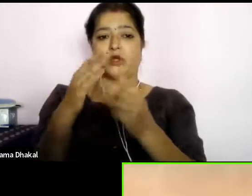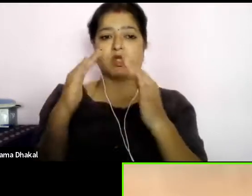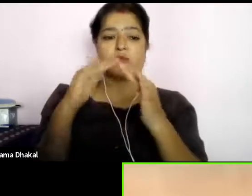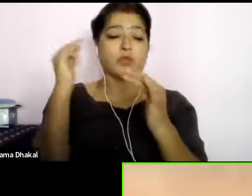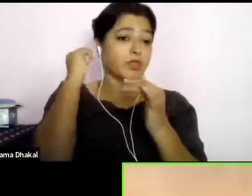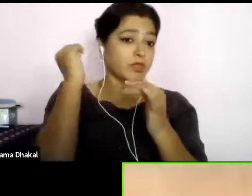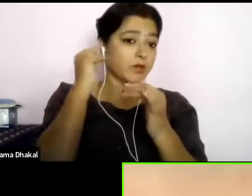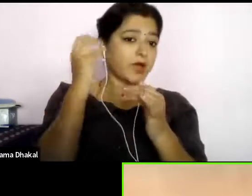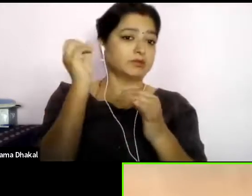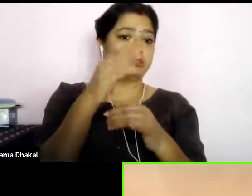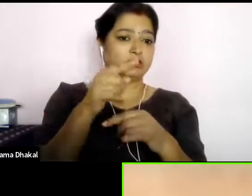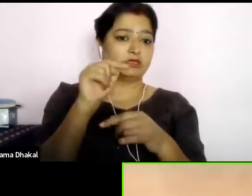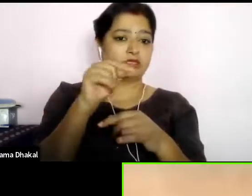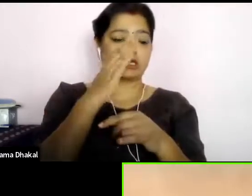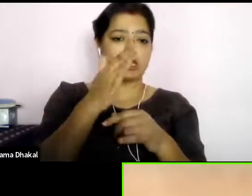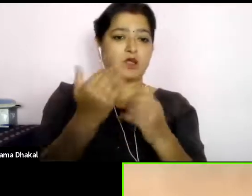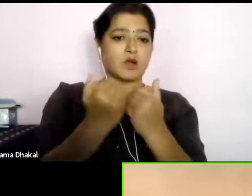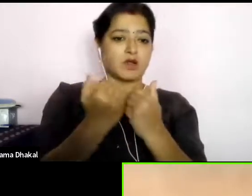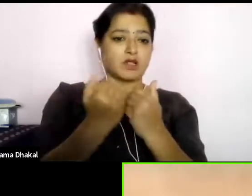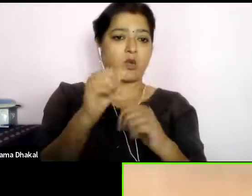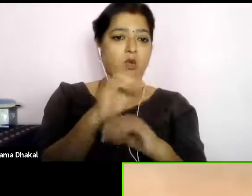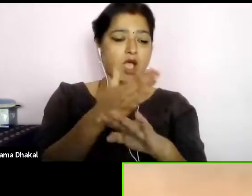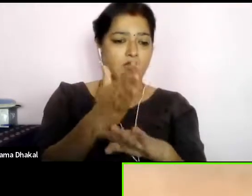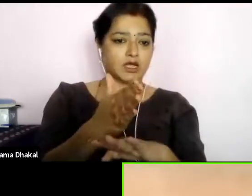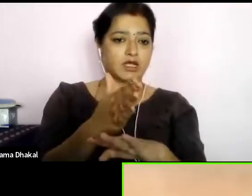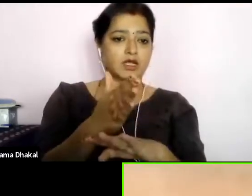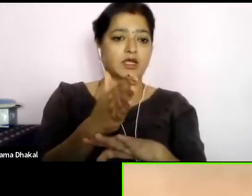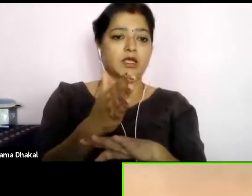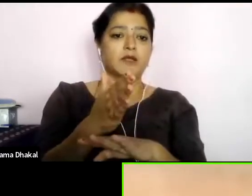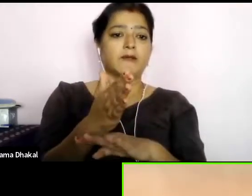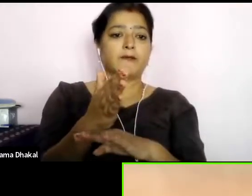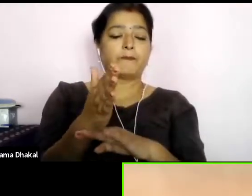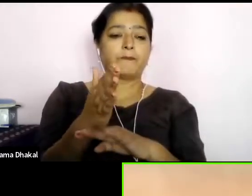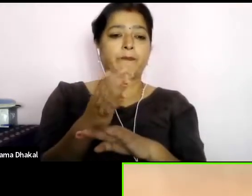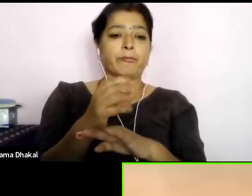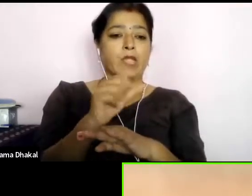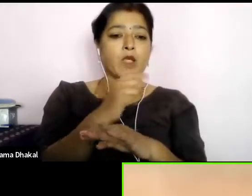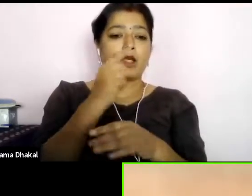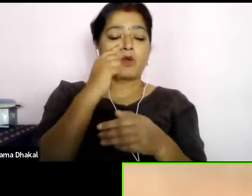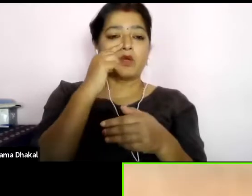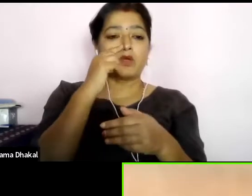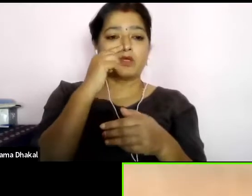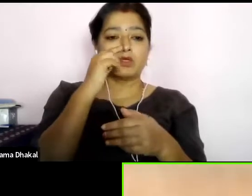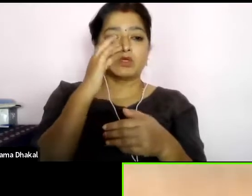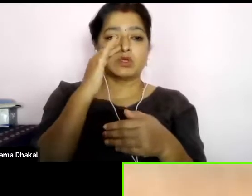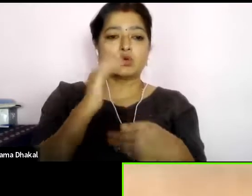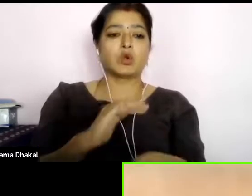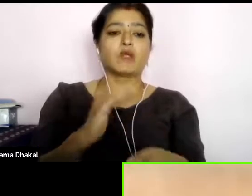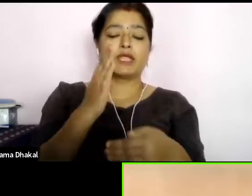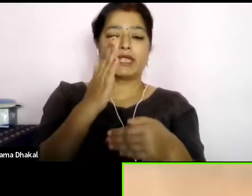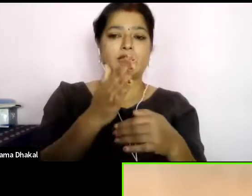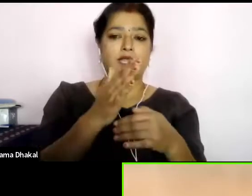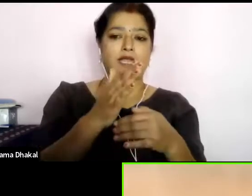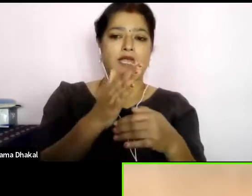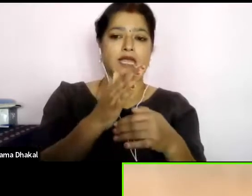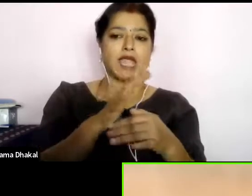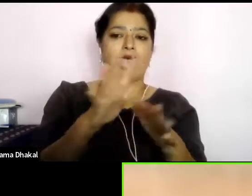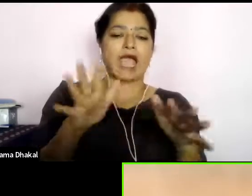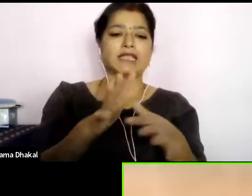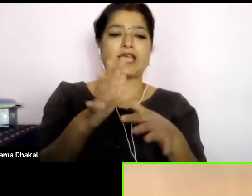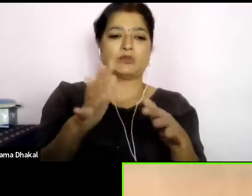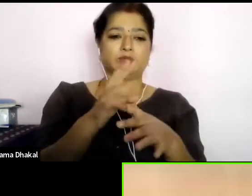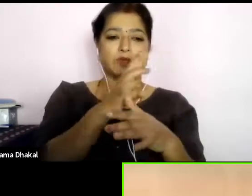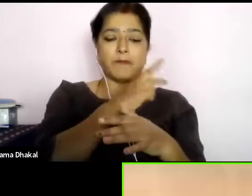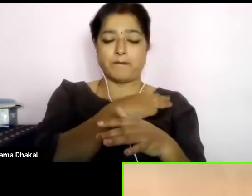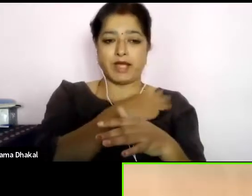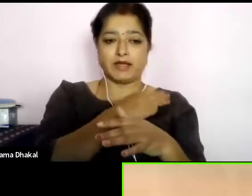human rights like right to food, right to livelihood, a right to live in a safety environment, and many more. So just to